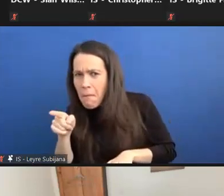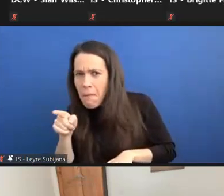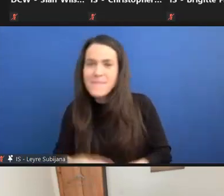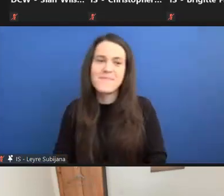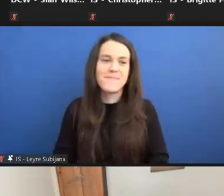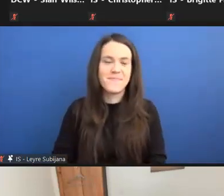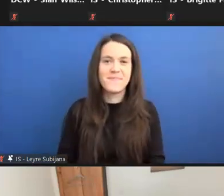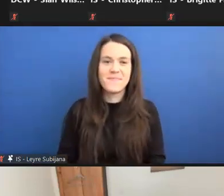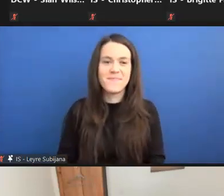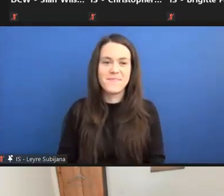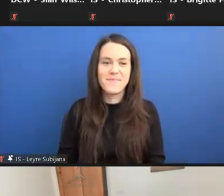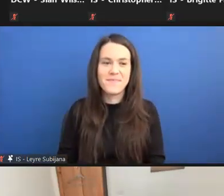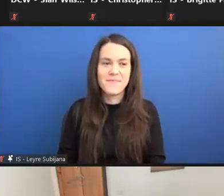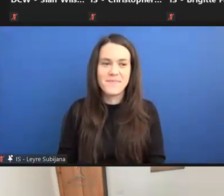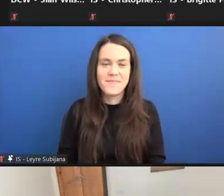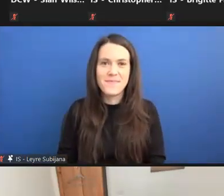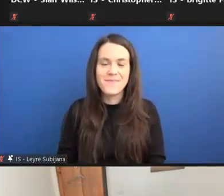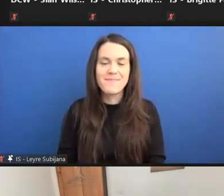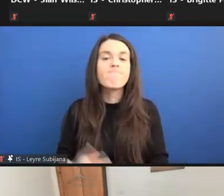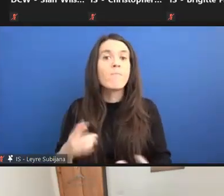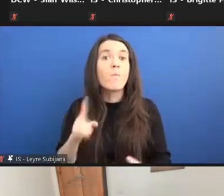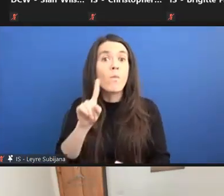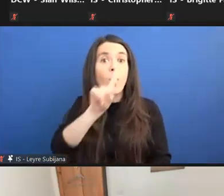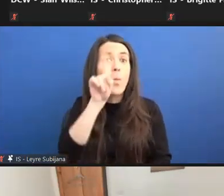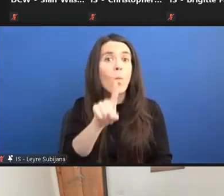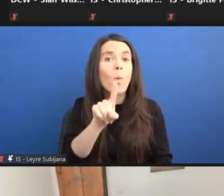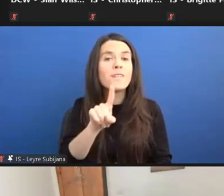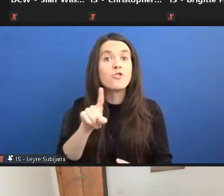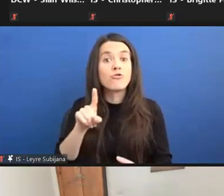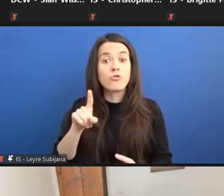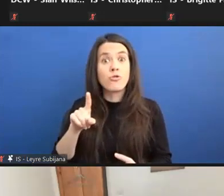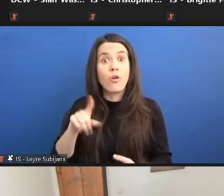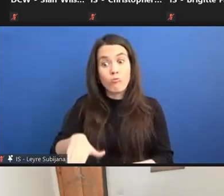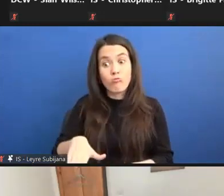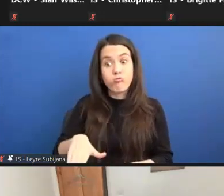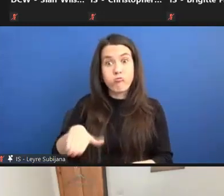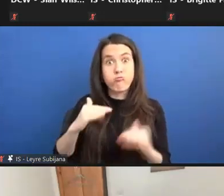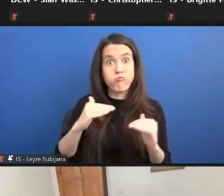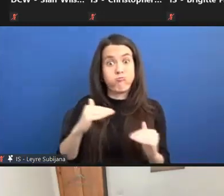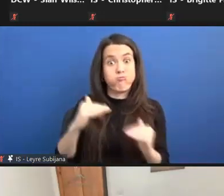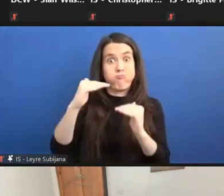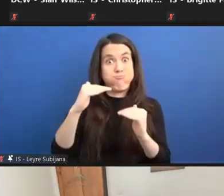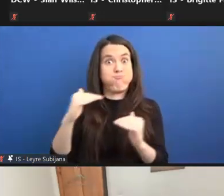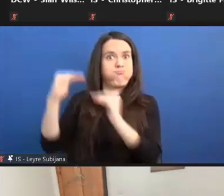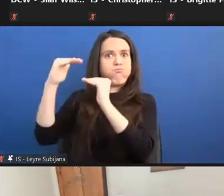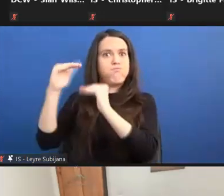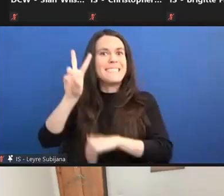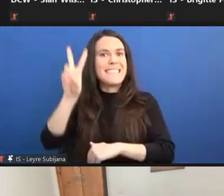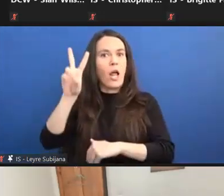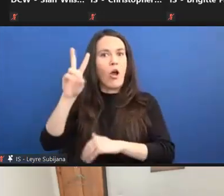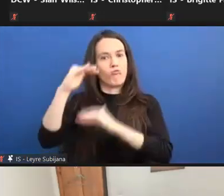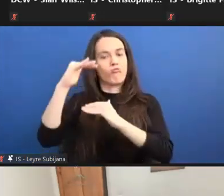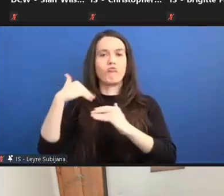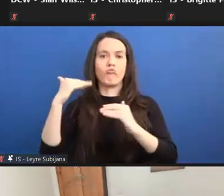So there is a question about secondary education, and I wonder perhaps maybe to start again, perhaps with